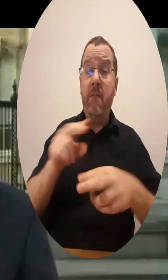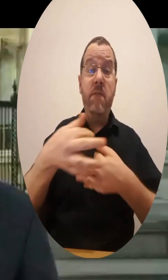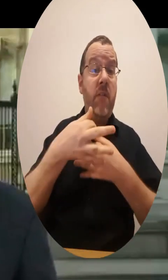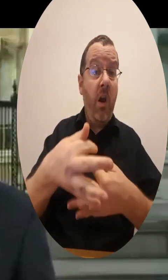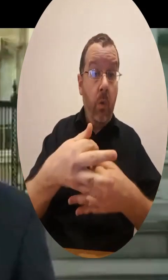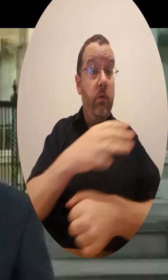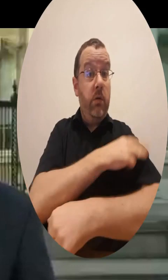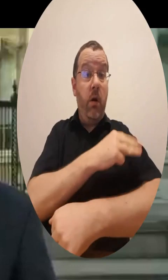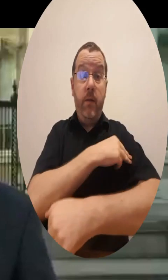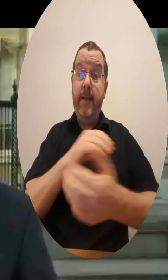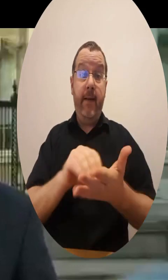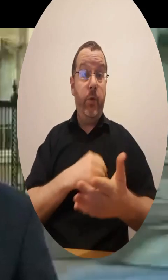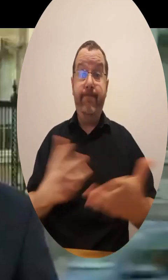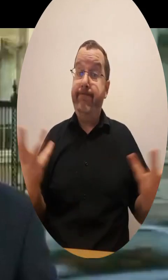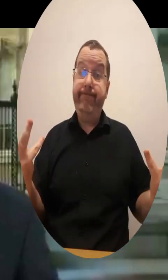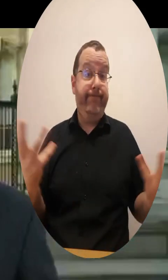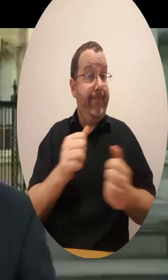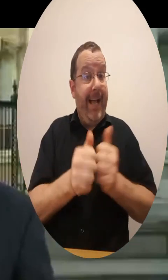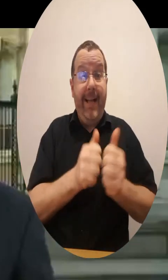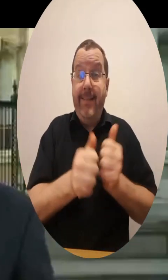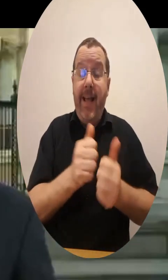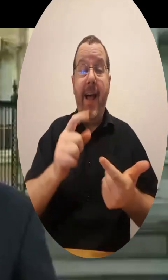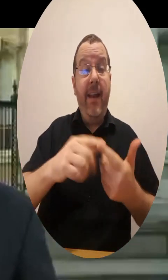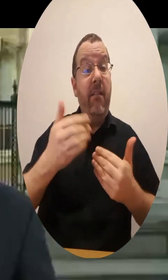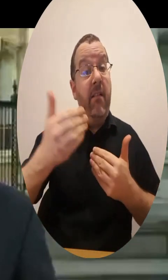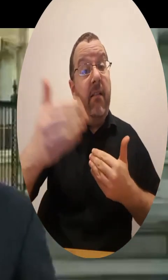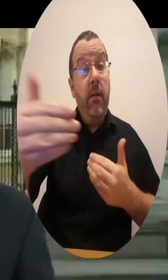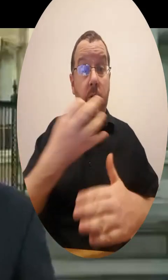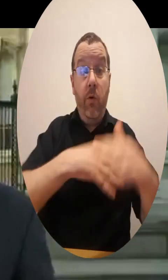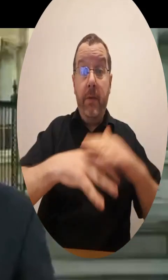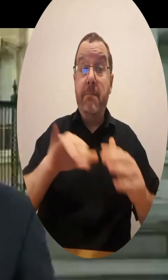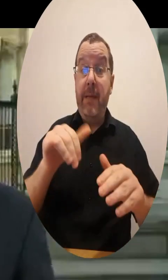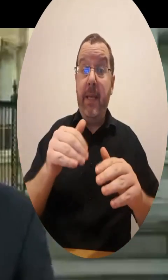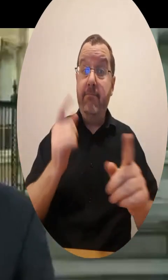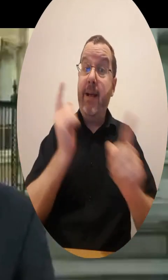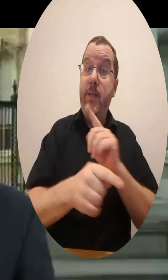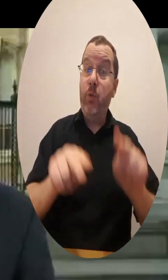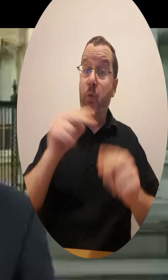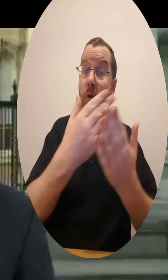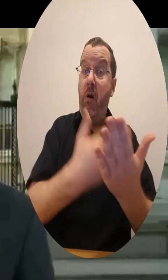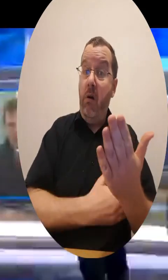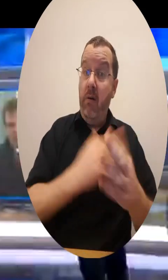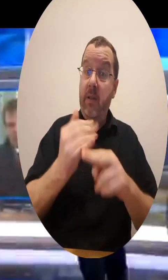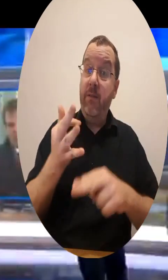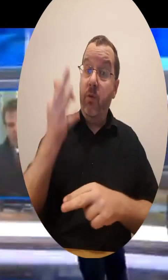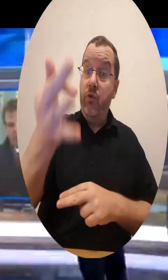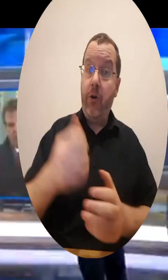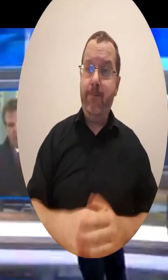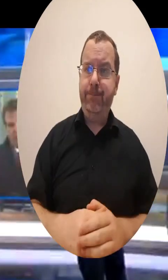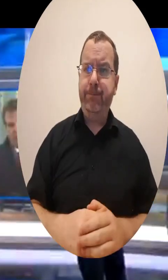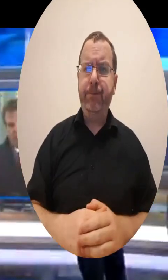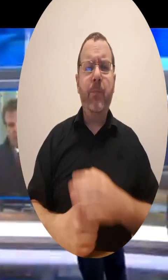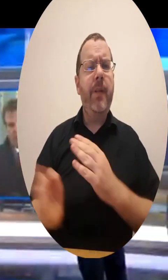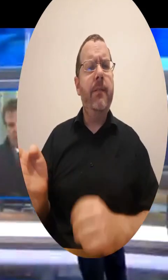the Gardaí will act, and if more legislation is required, the government will introduce it. And Fergal Bowers once again